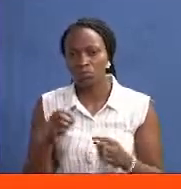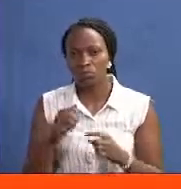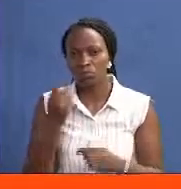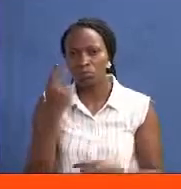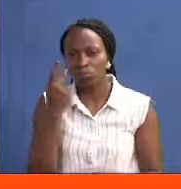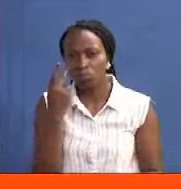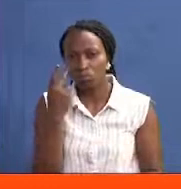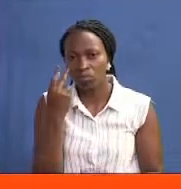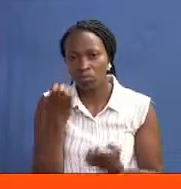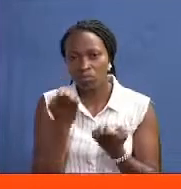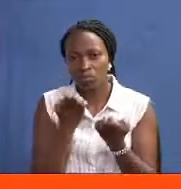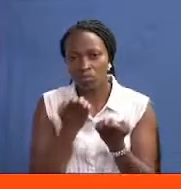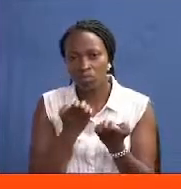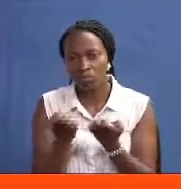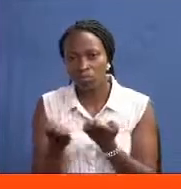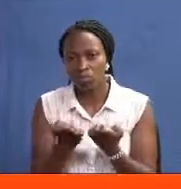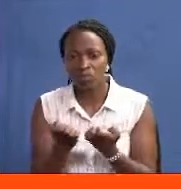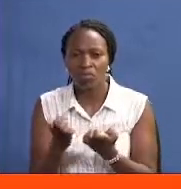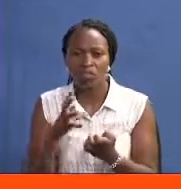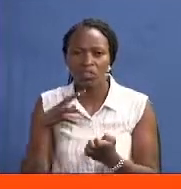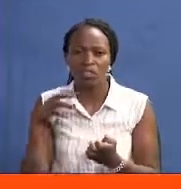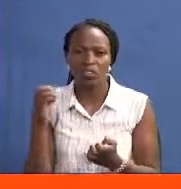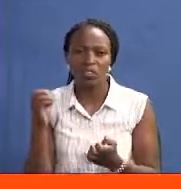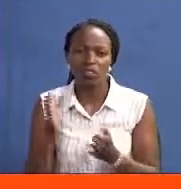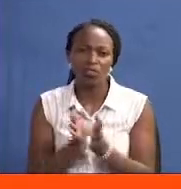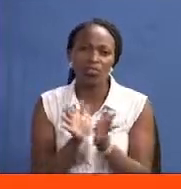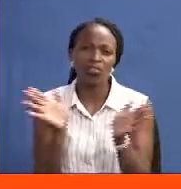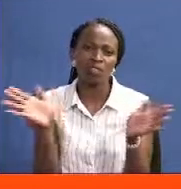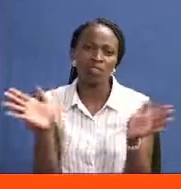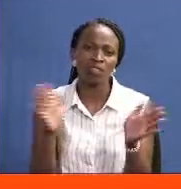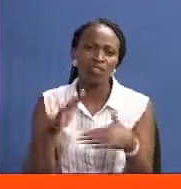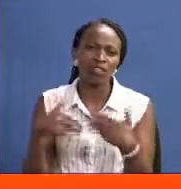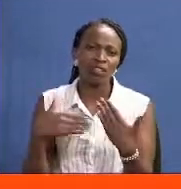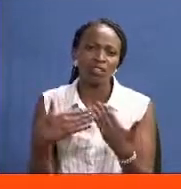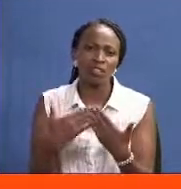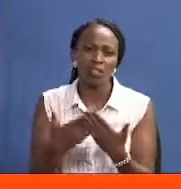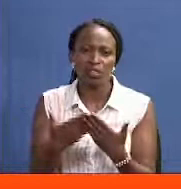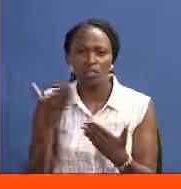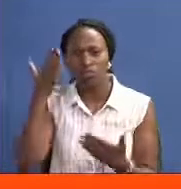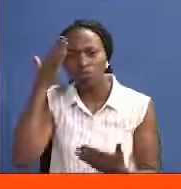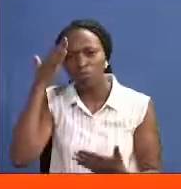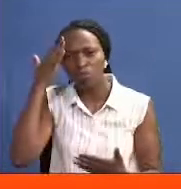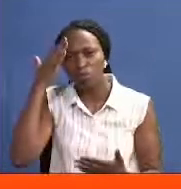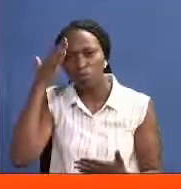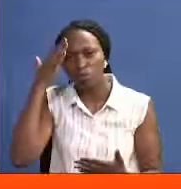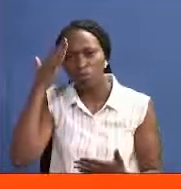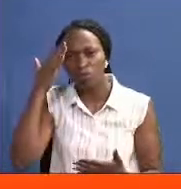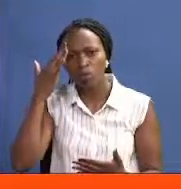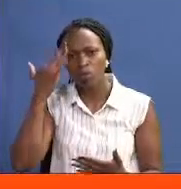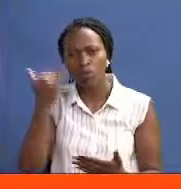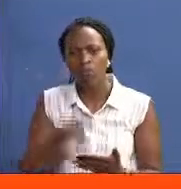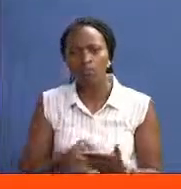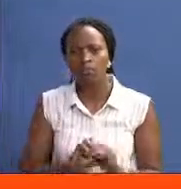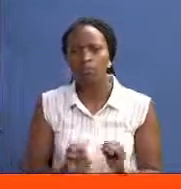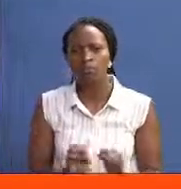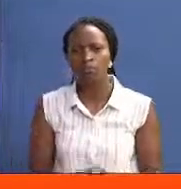business, private business is now public and everyone knows stuff they shouldn't know, you know, about you. Yes, there is a risk.